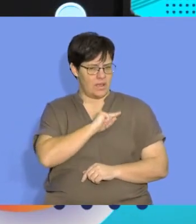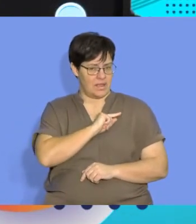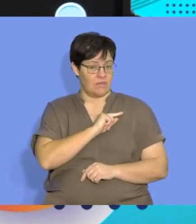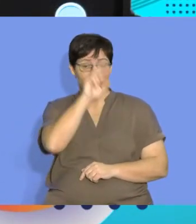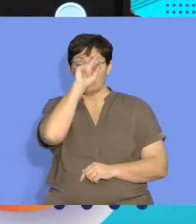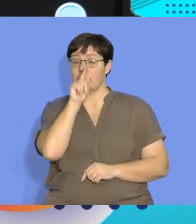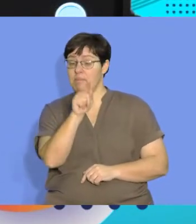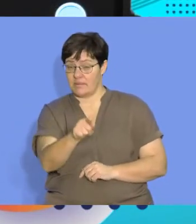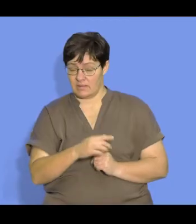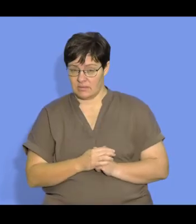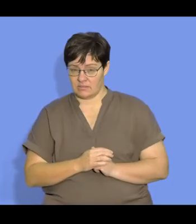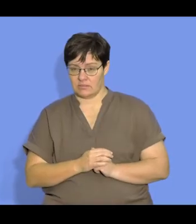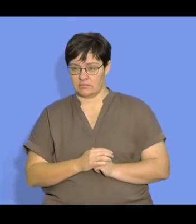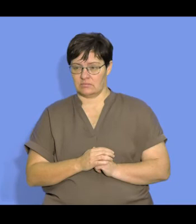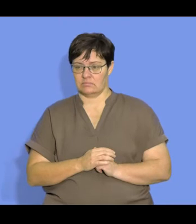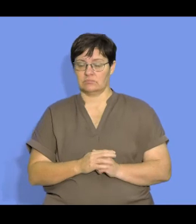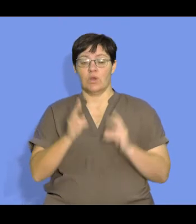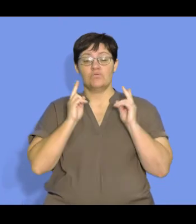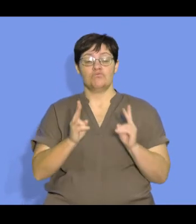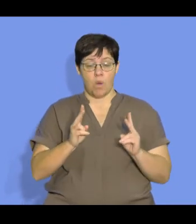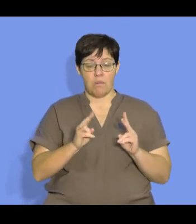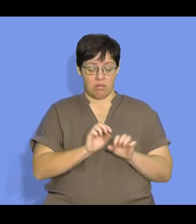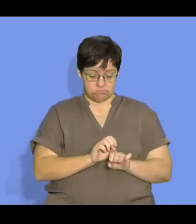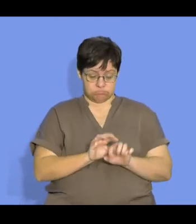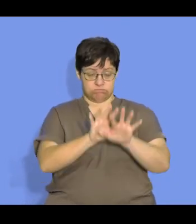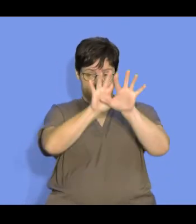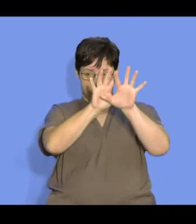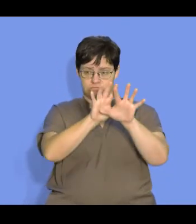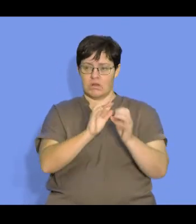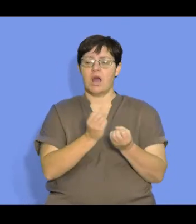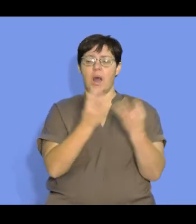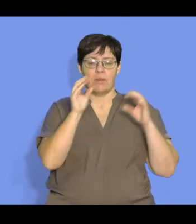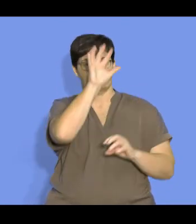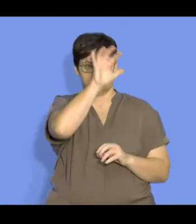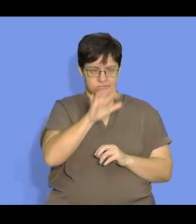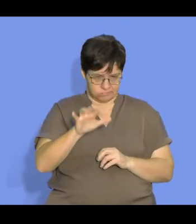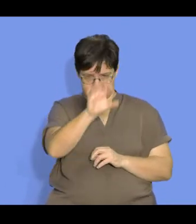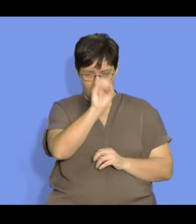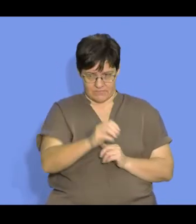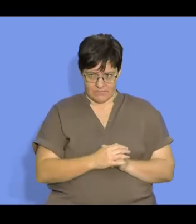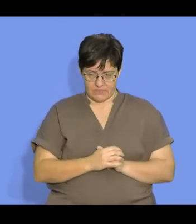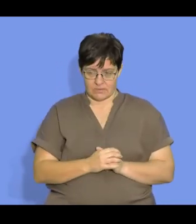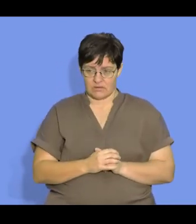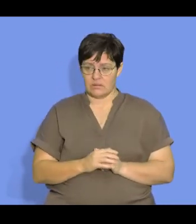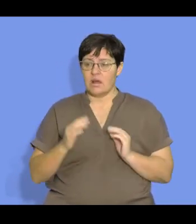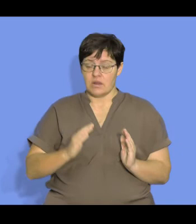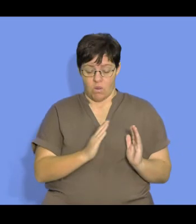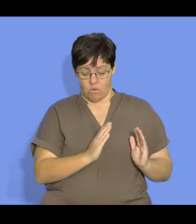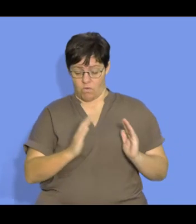should remember that in this normal distribution, there is a number of particles. And in